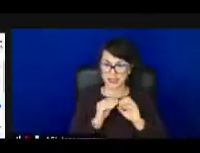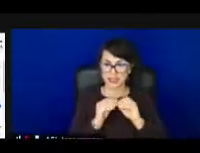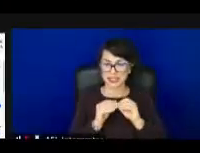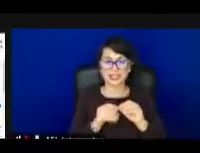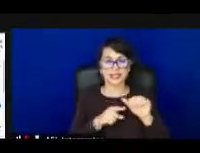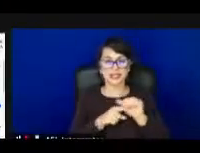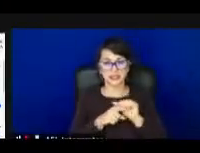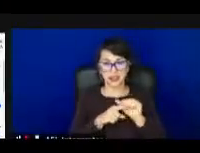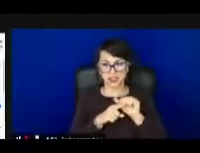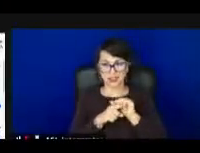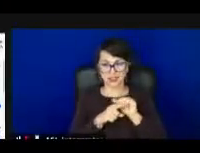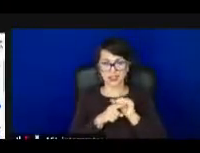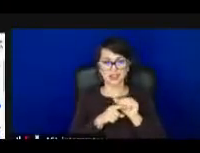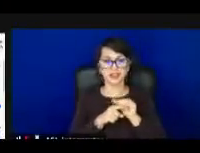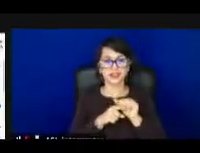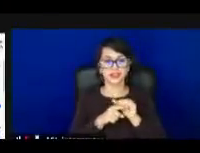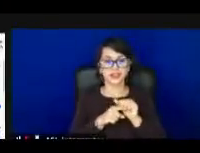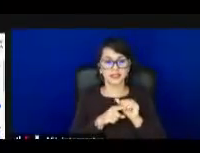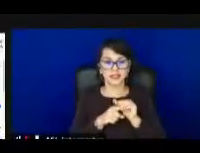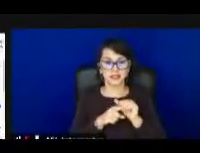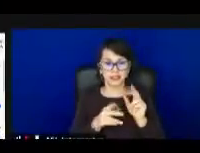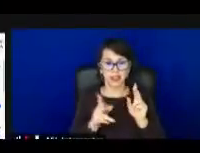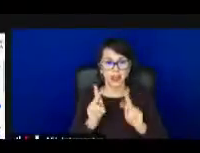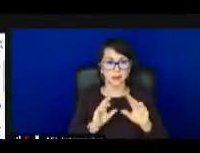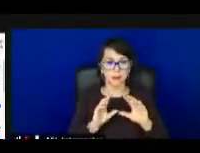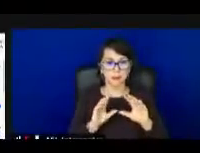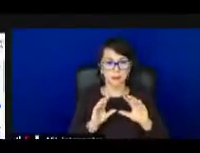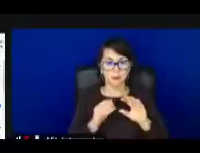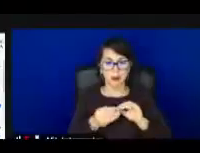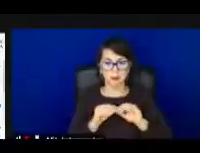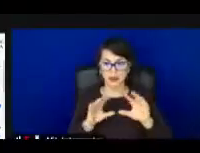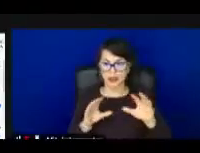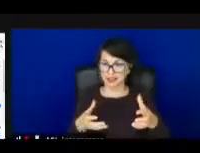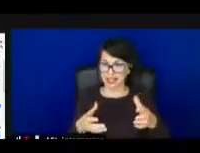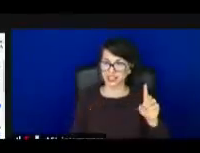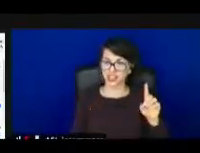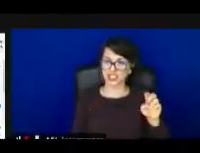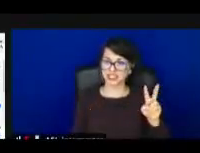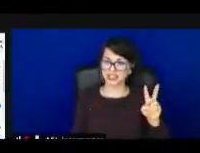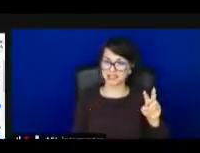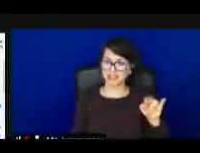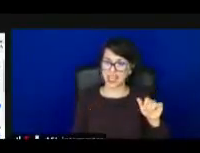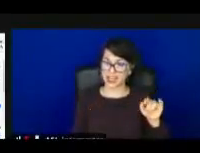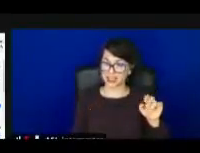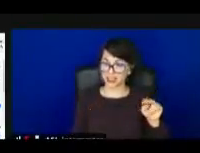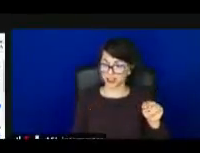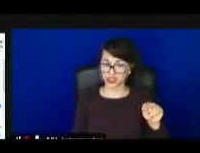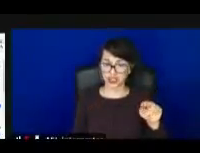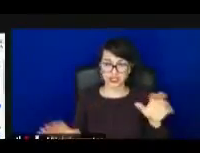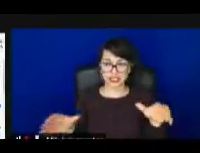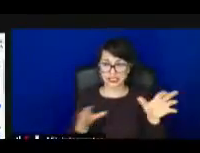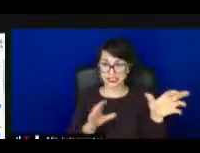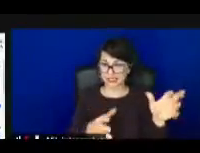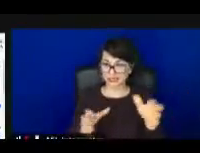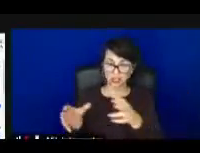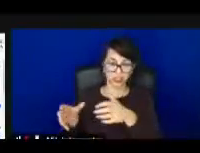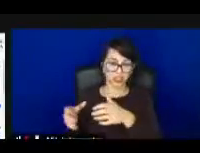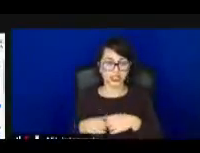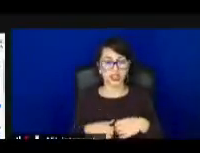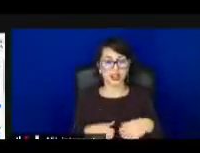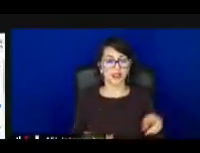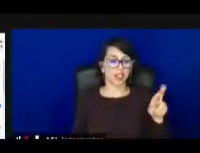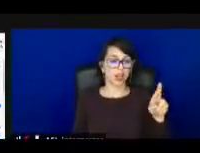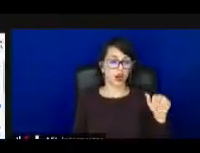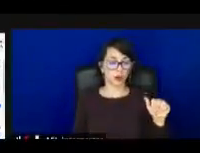training on population deviation, then the VRA subcommittee will do some